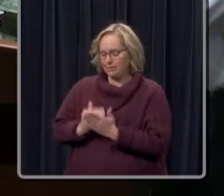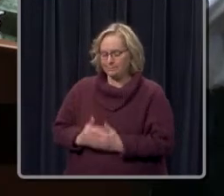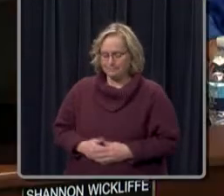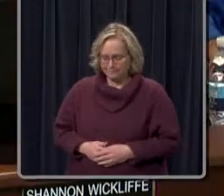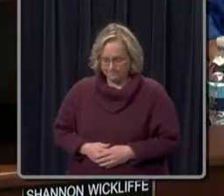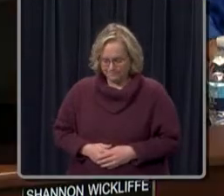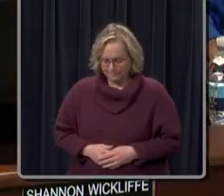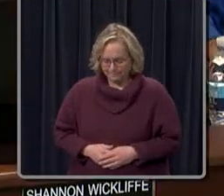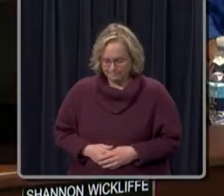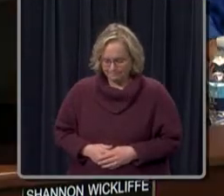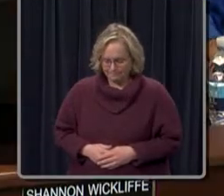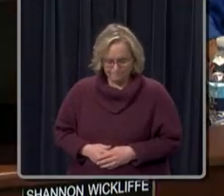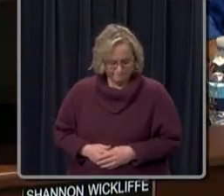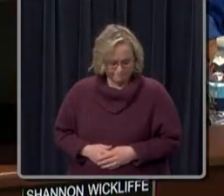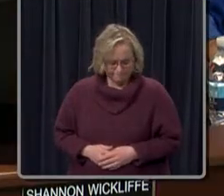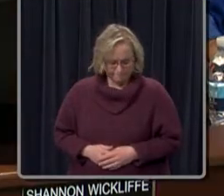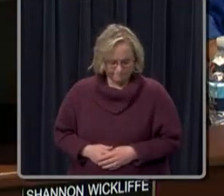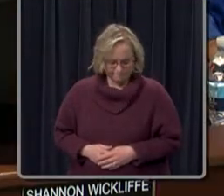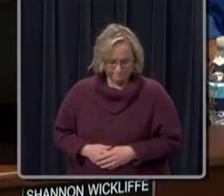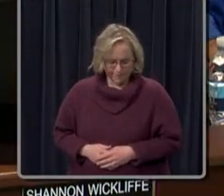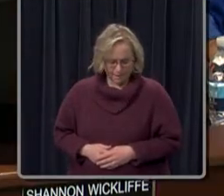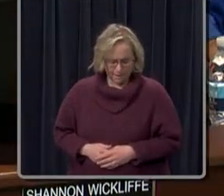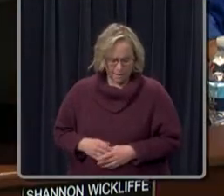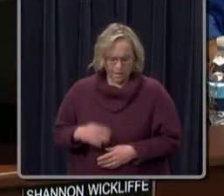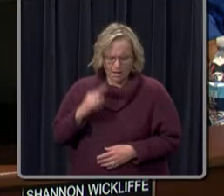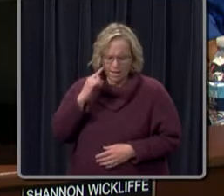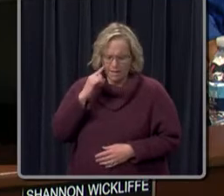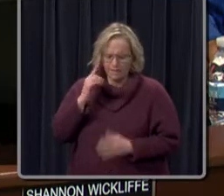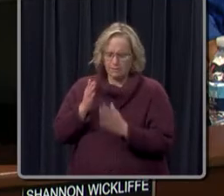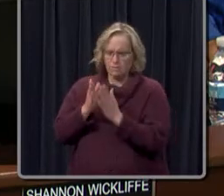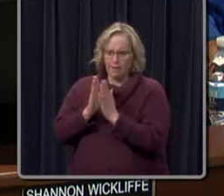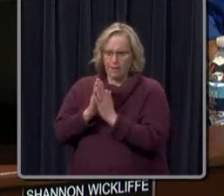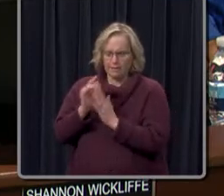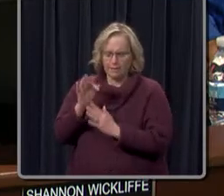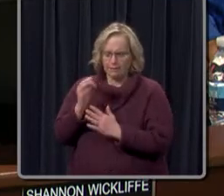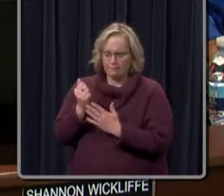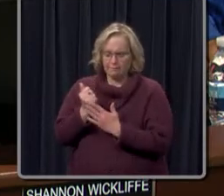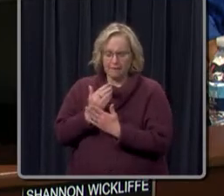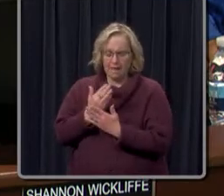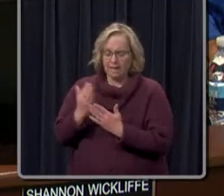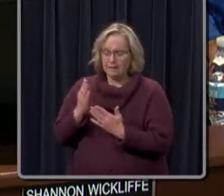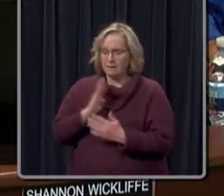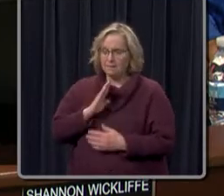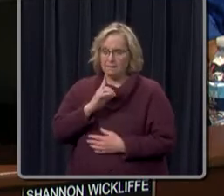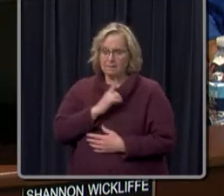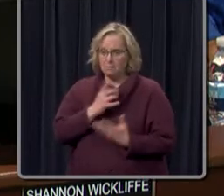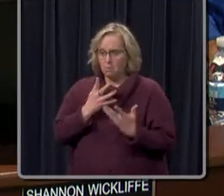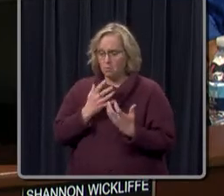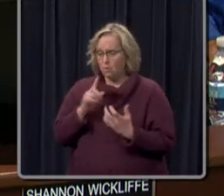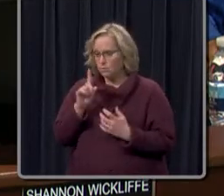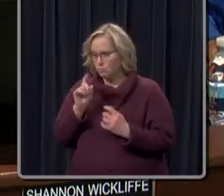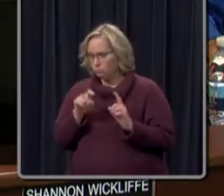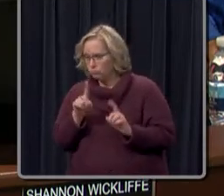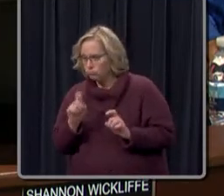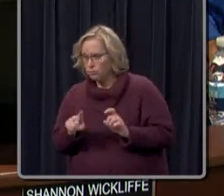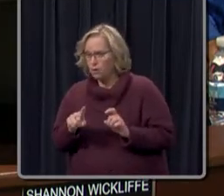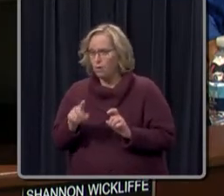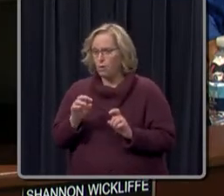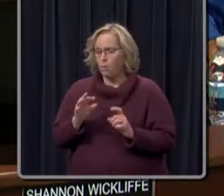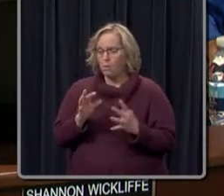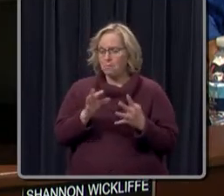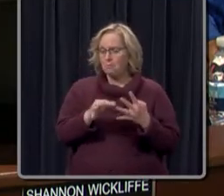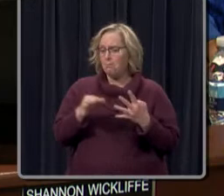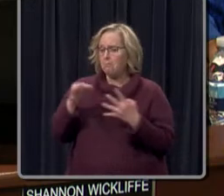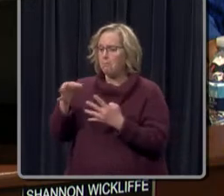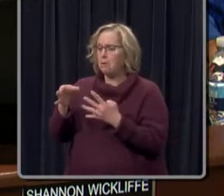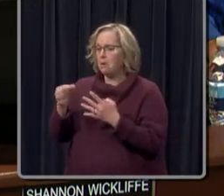I guess I would ask if, as I always do, if there's anything that board members have questions on or would like to pull off of